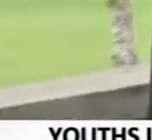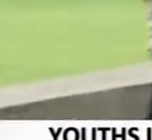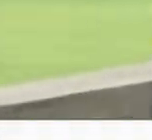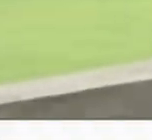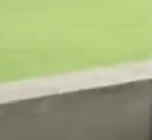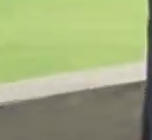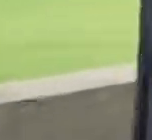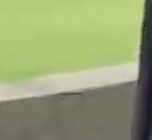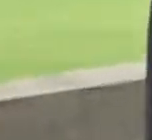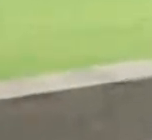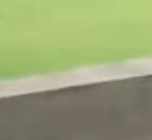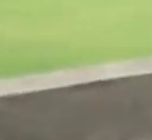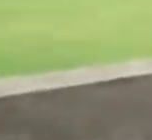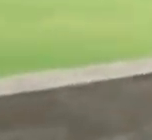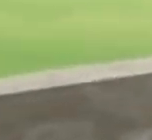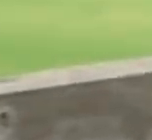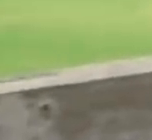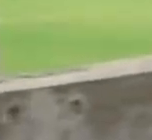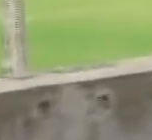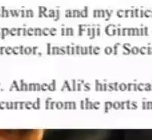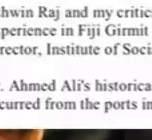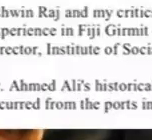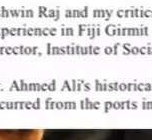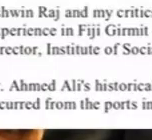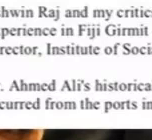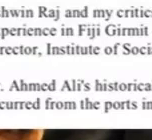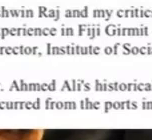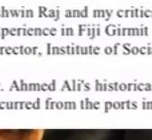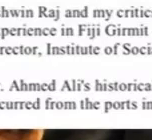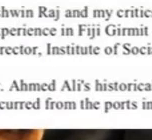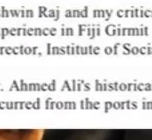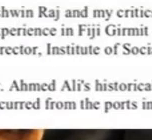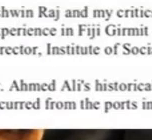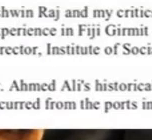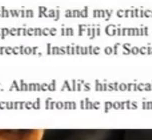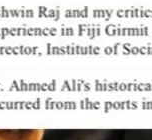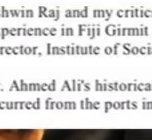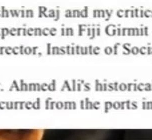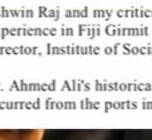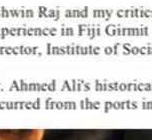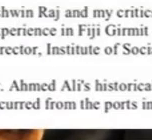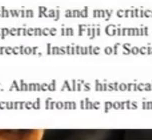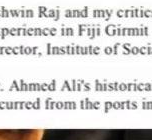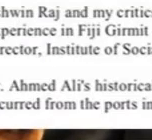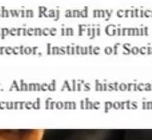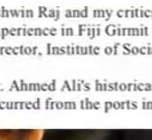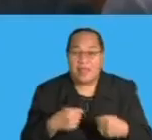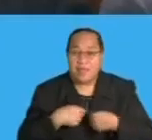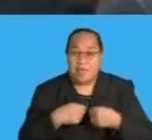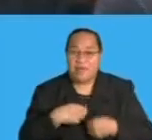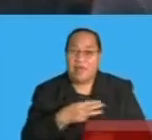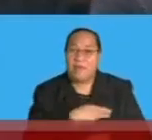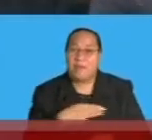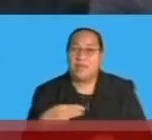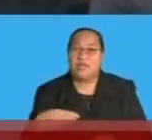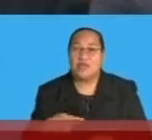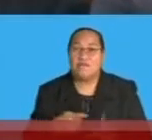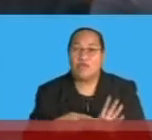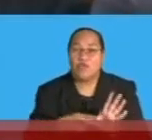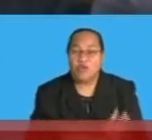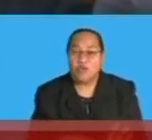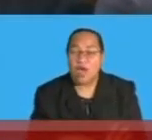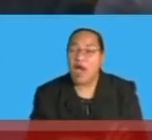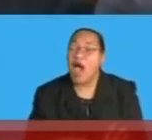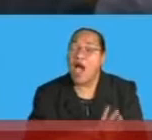such acts is unbecoming of a public figure that may drive youth in a wrong direction. I urge all